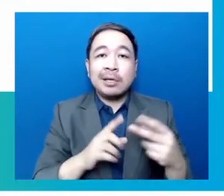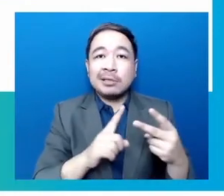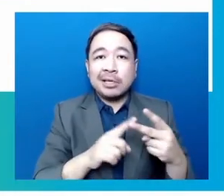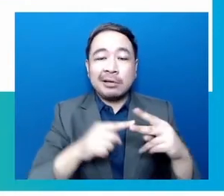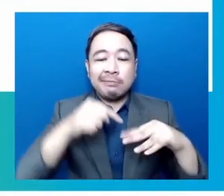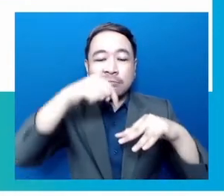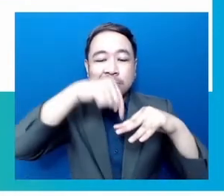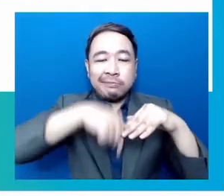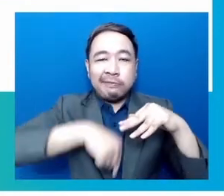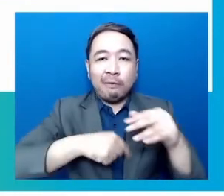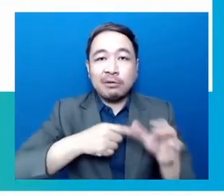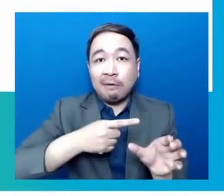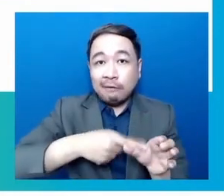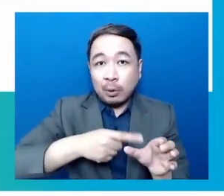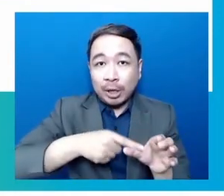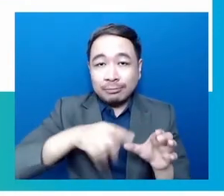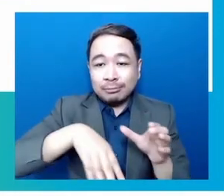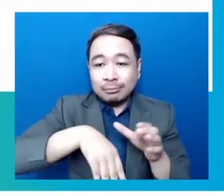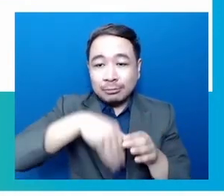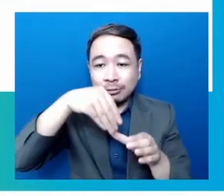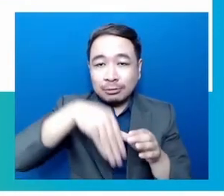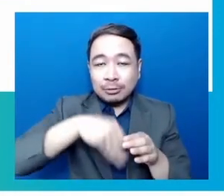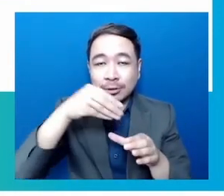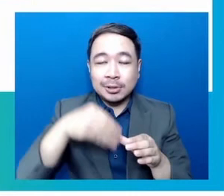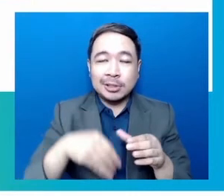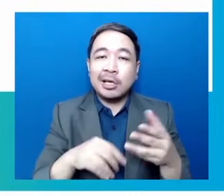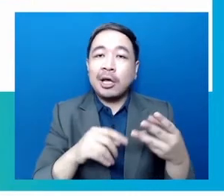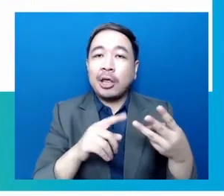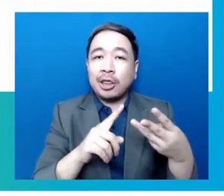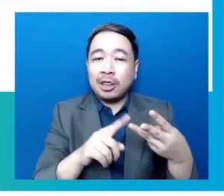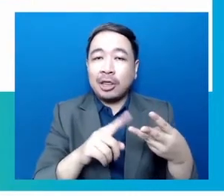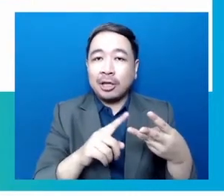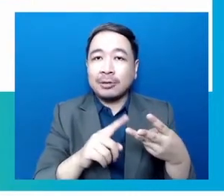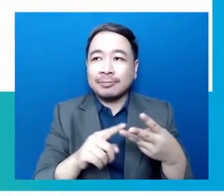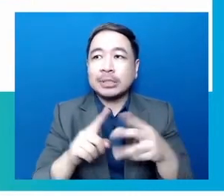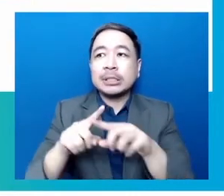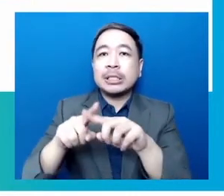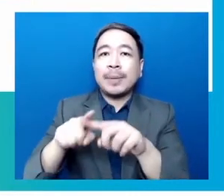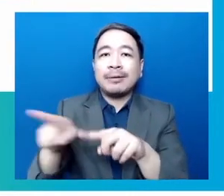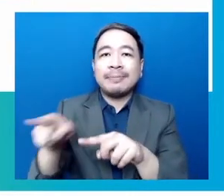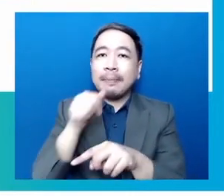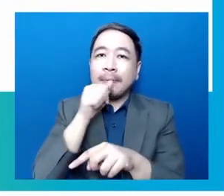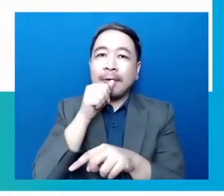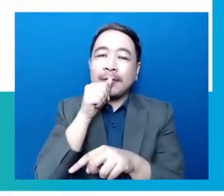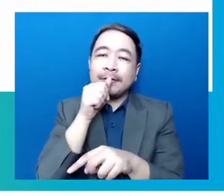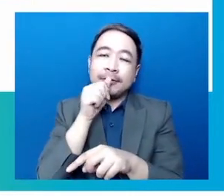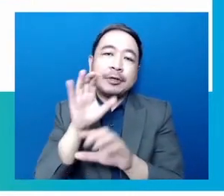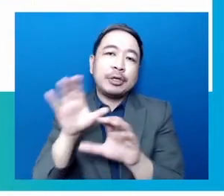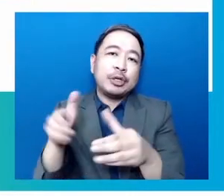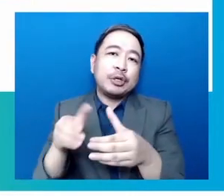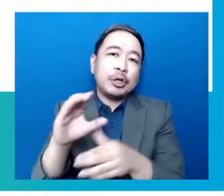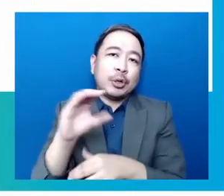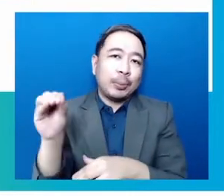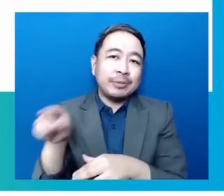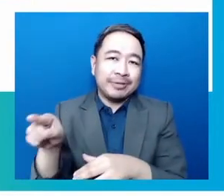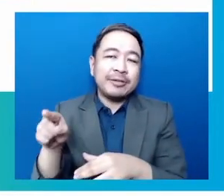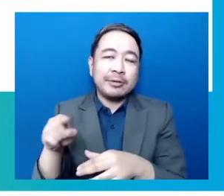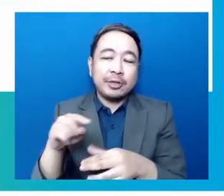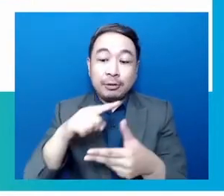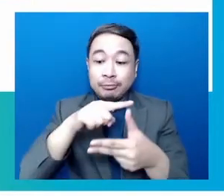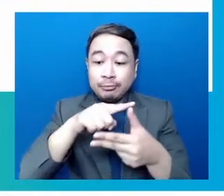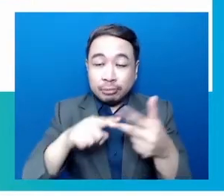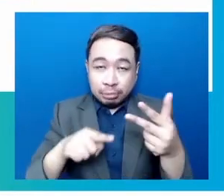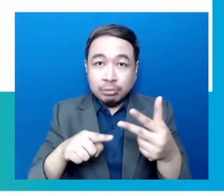And third is dependency on the private sector. It contributes to the price surge. So I should explain a